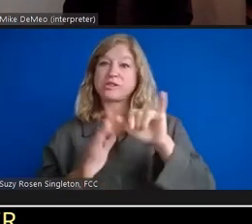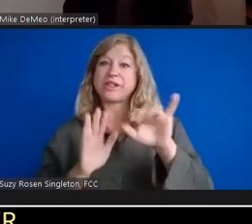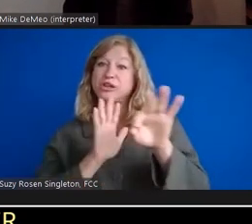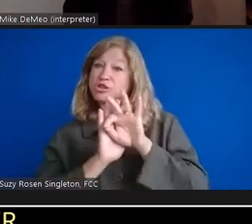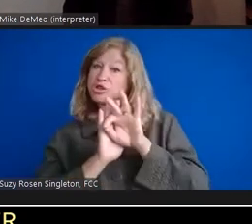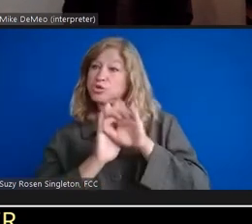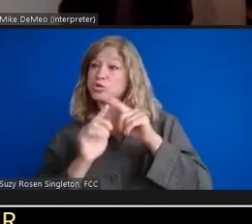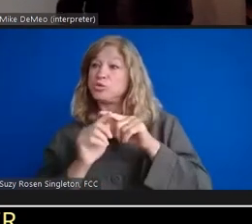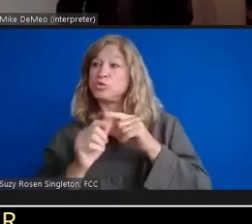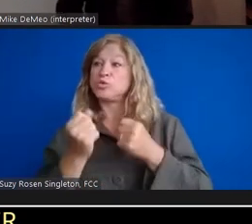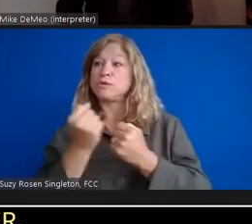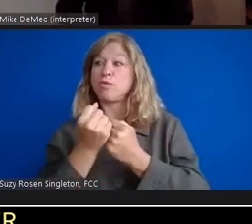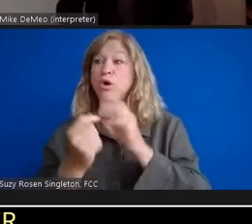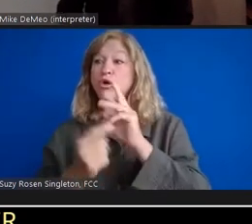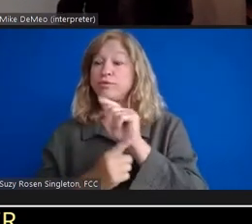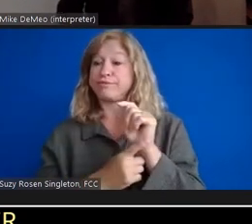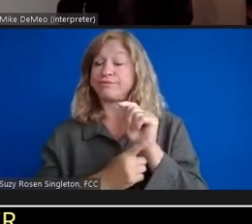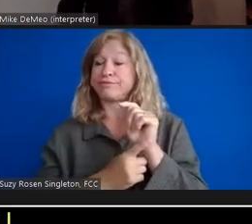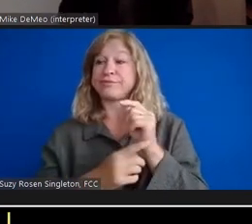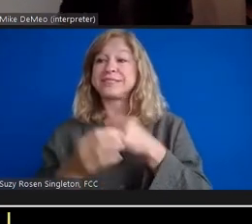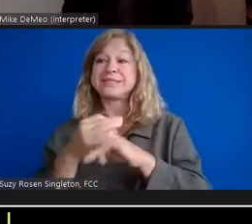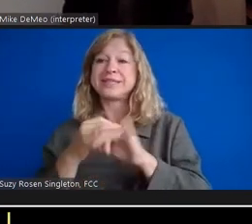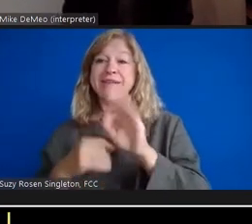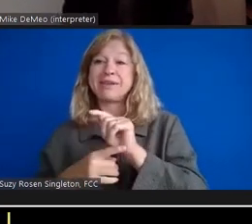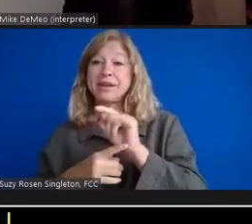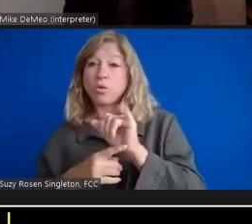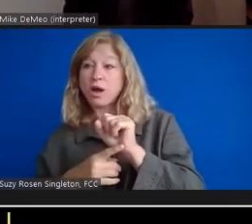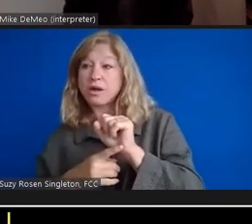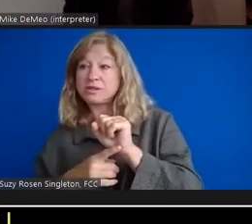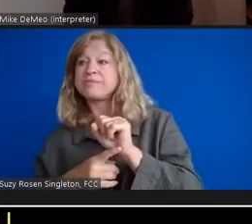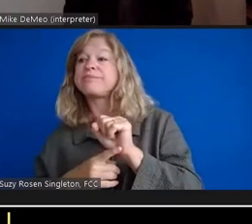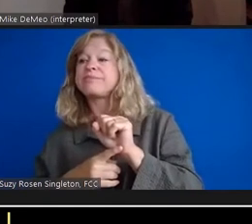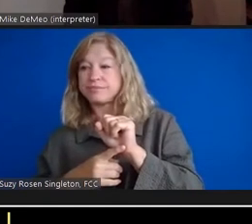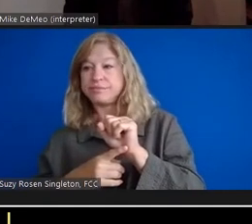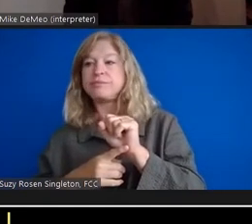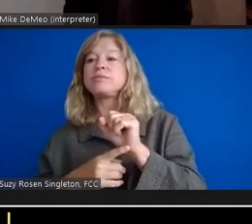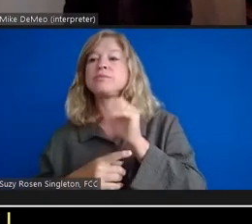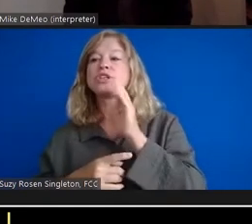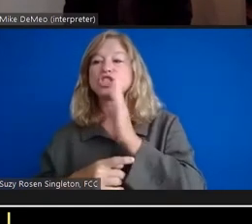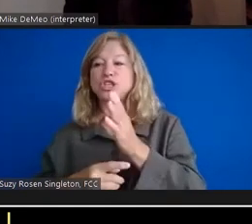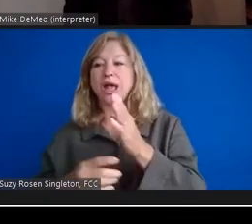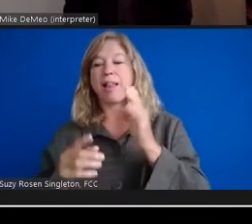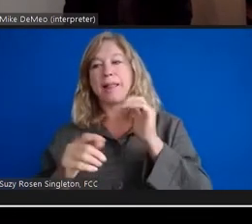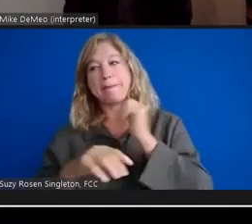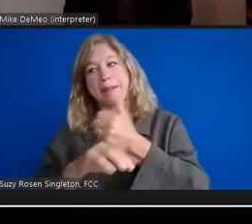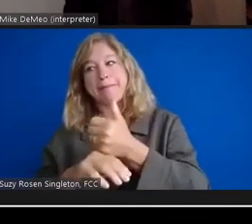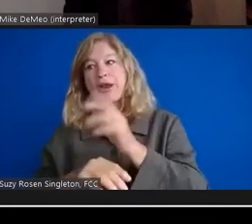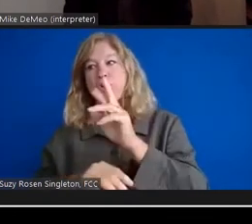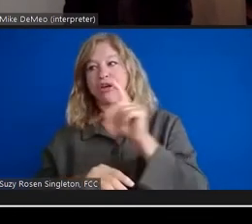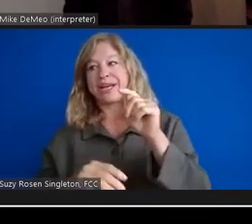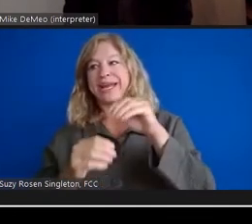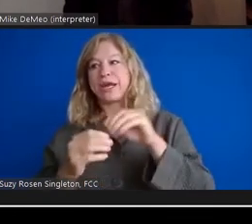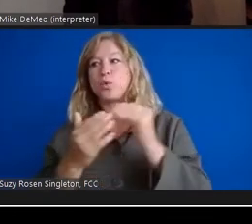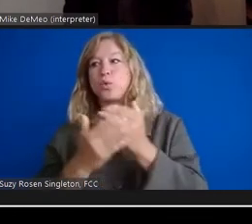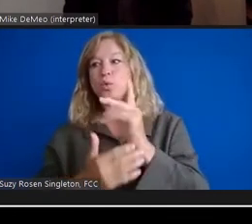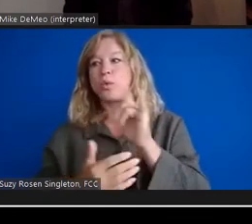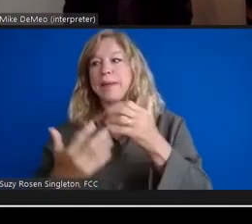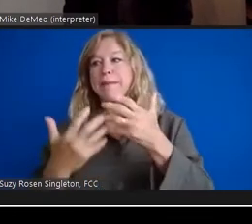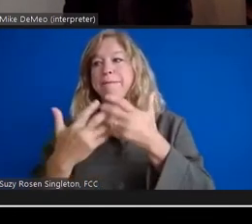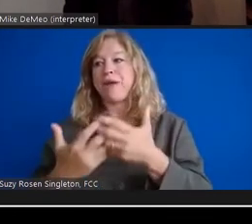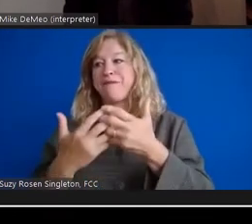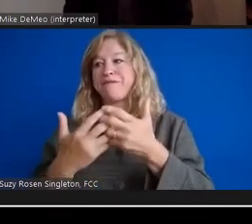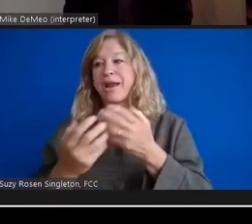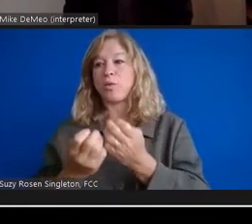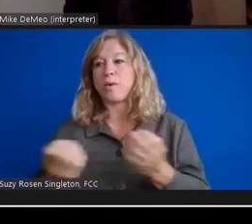of 2018 for those that choose to support RTT in lieu of TTY support. They shall